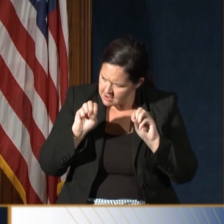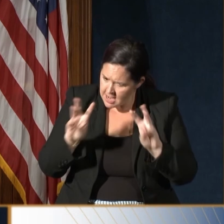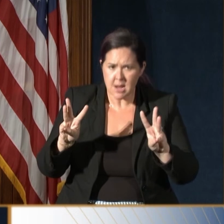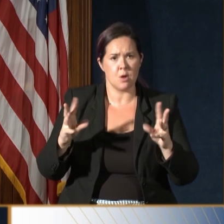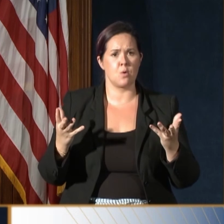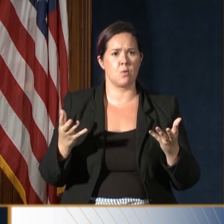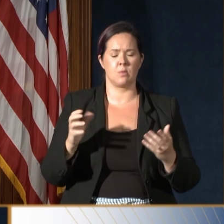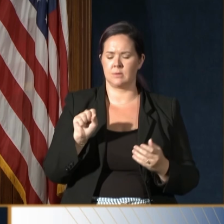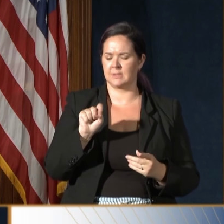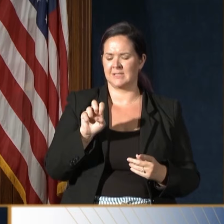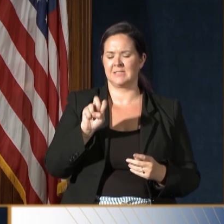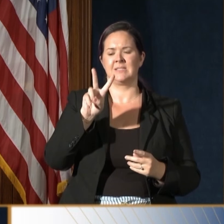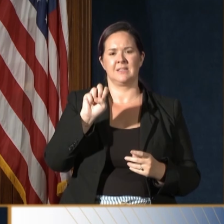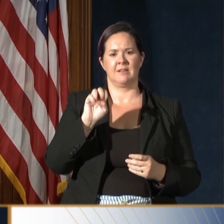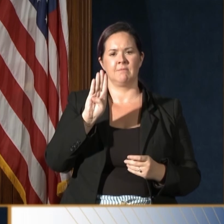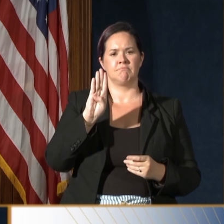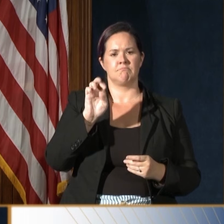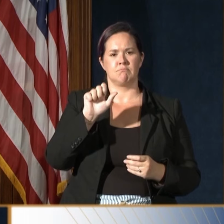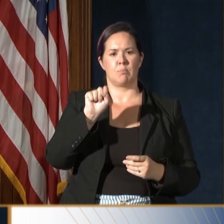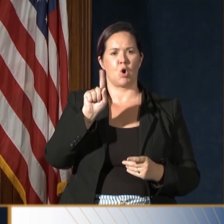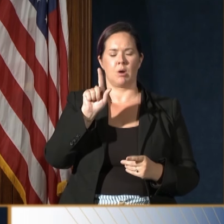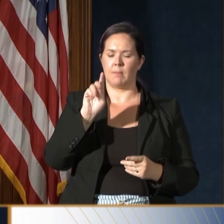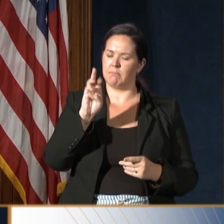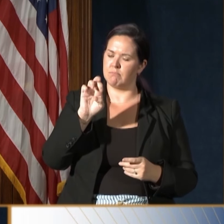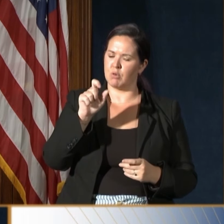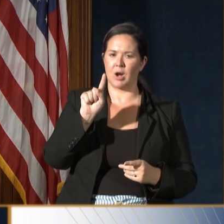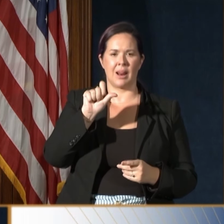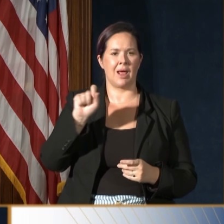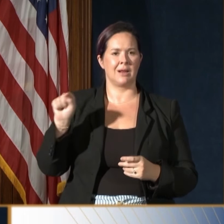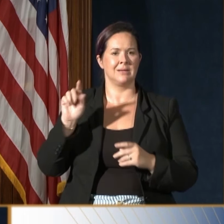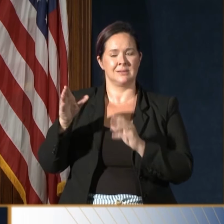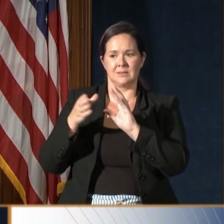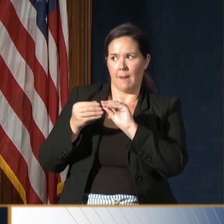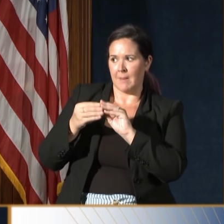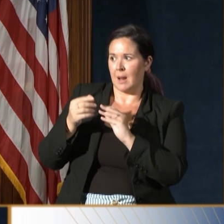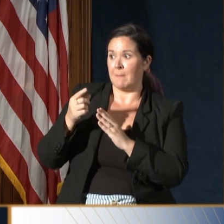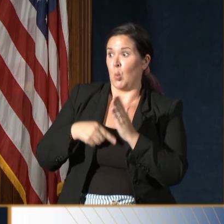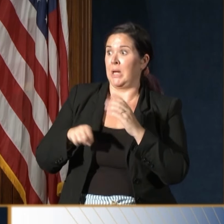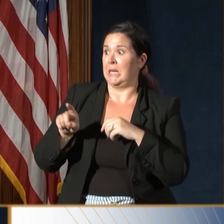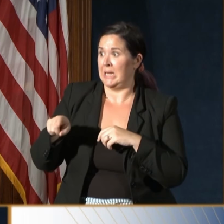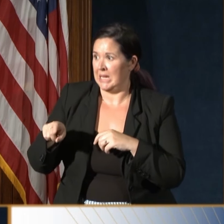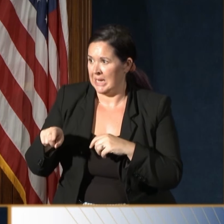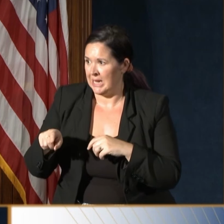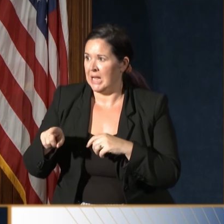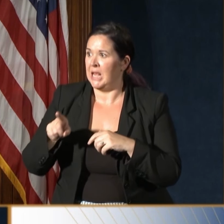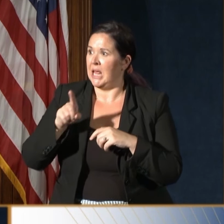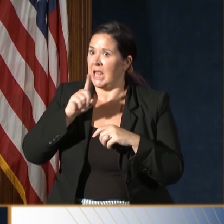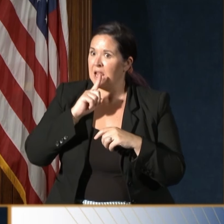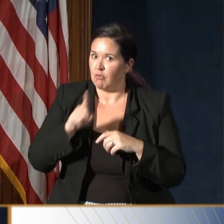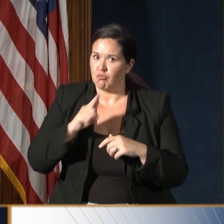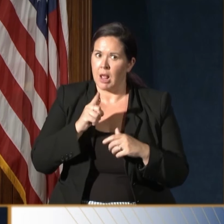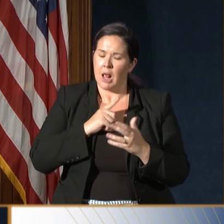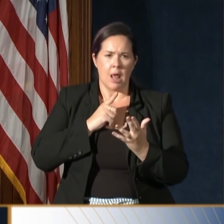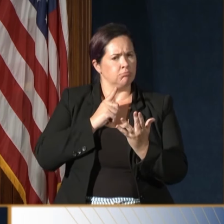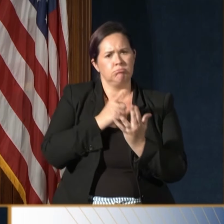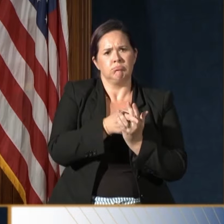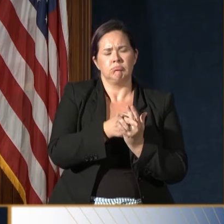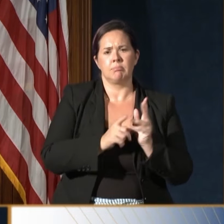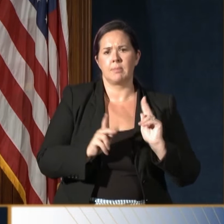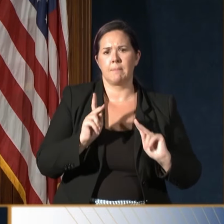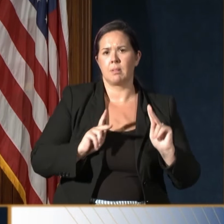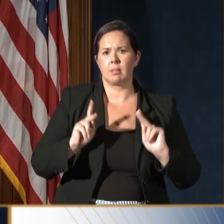Steve Bartlett's comments about what we needed, what it did was it galvanized people, because they